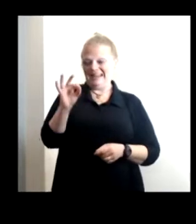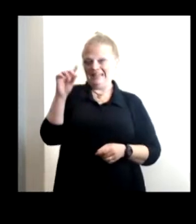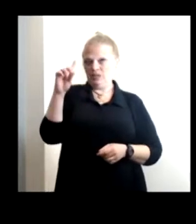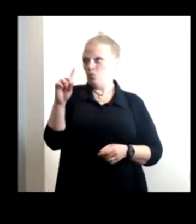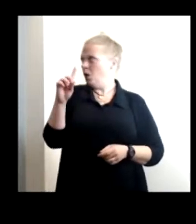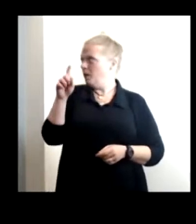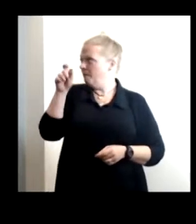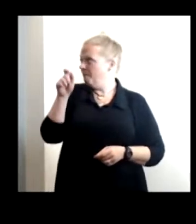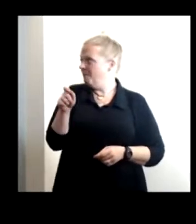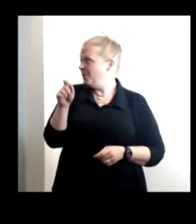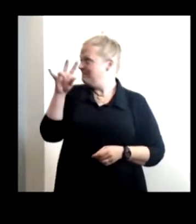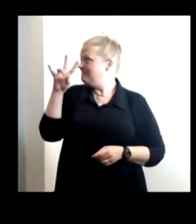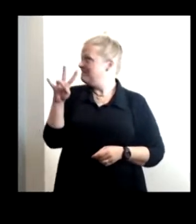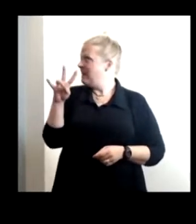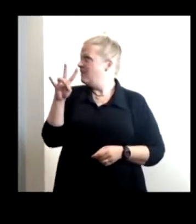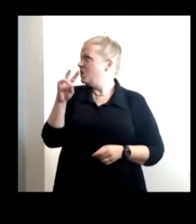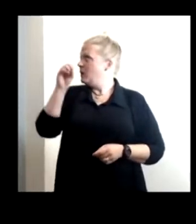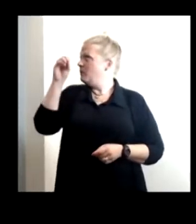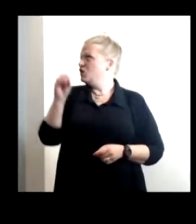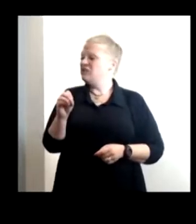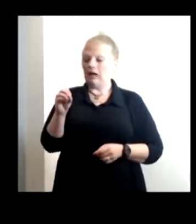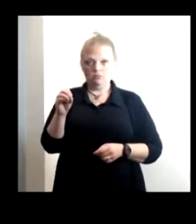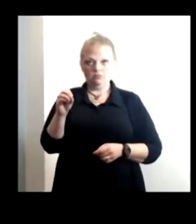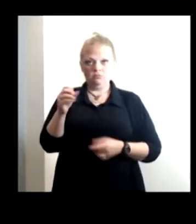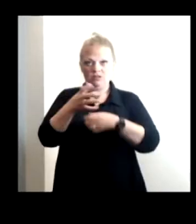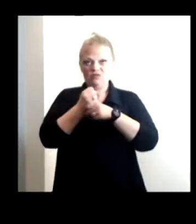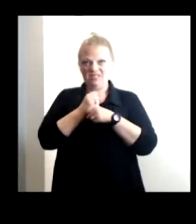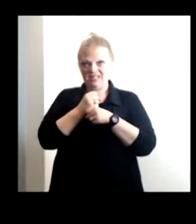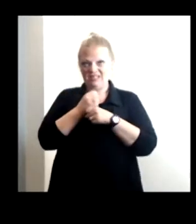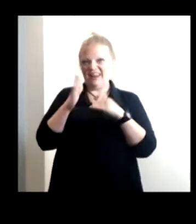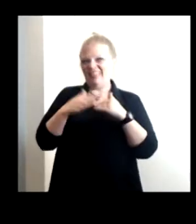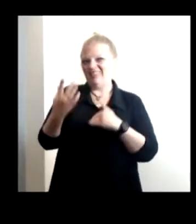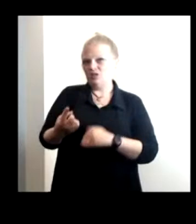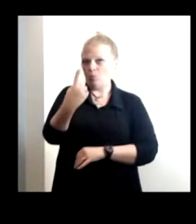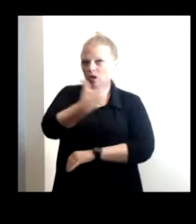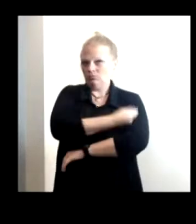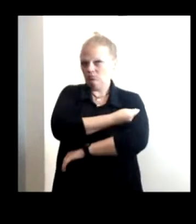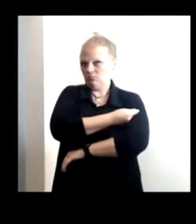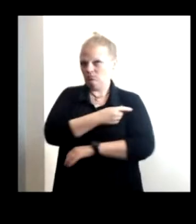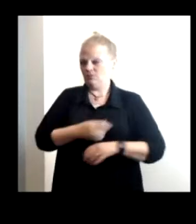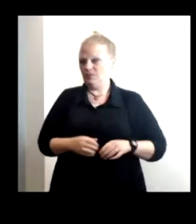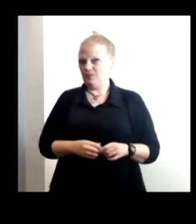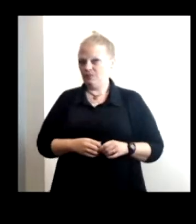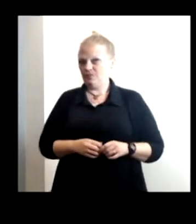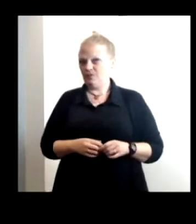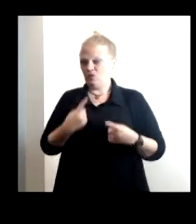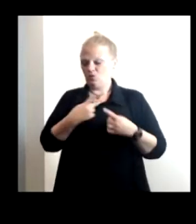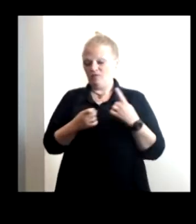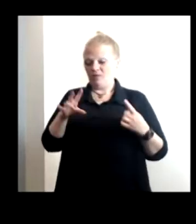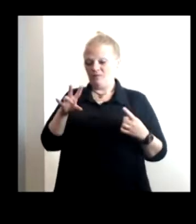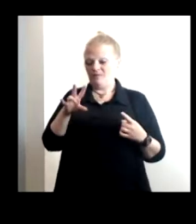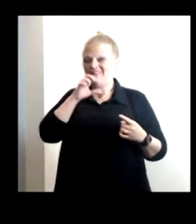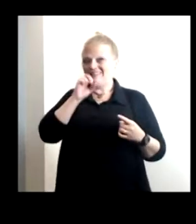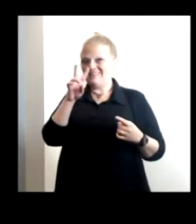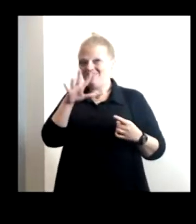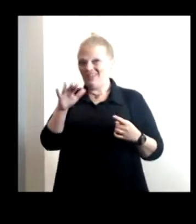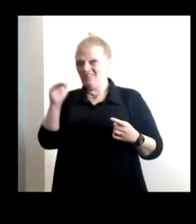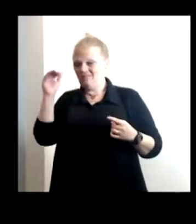91.7% of them have received at least 1 dose of the vaccine. Of those 75 and above,